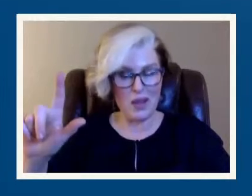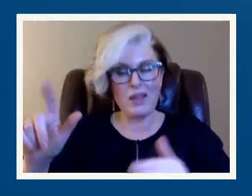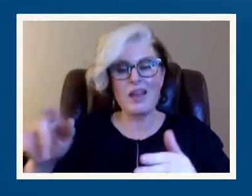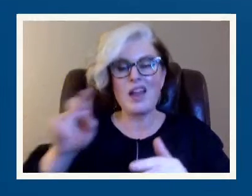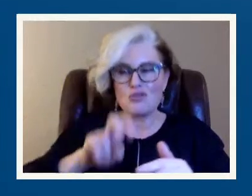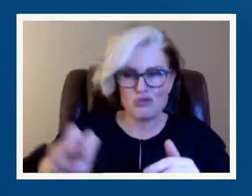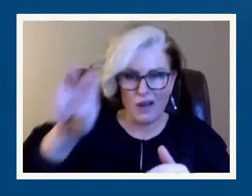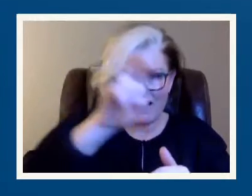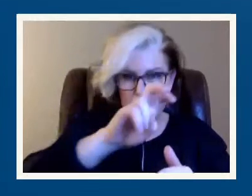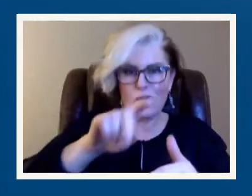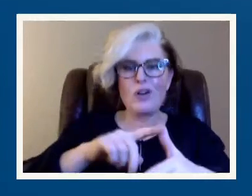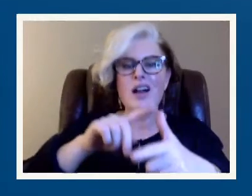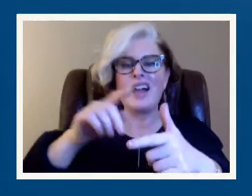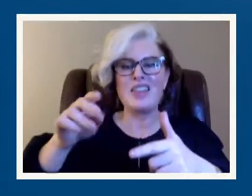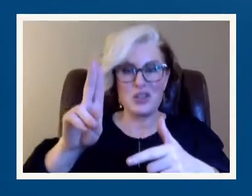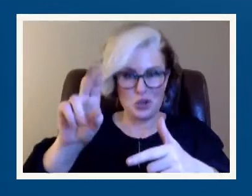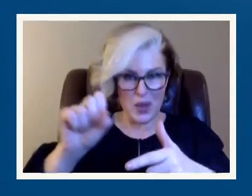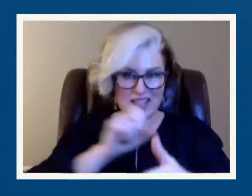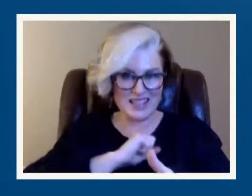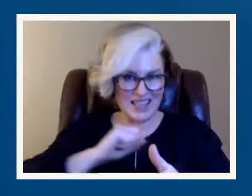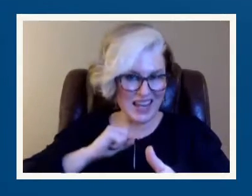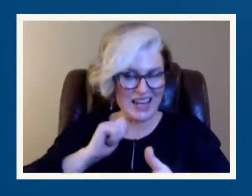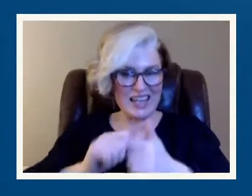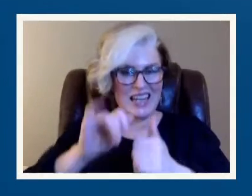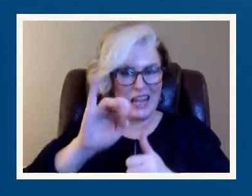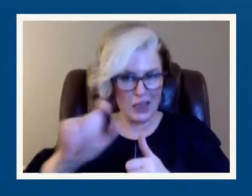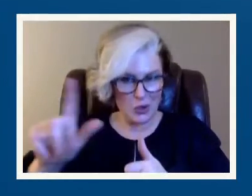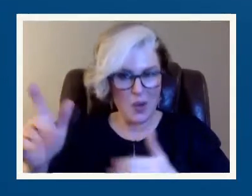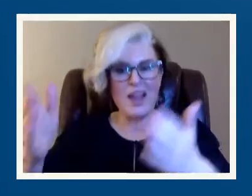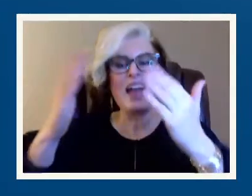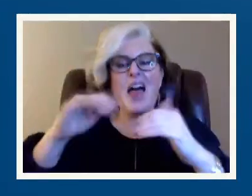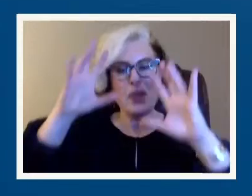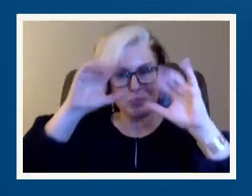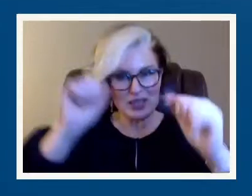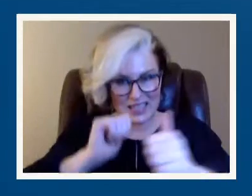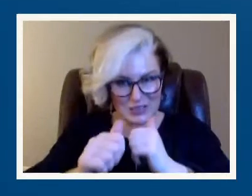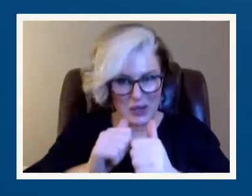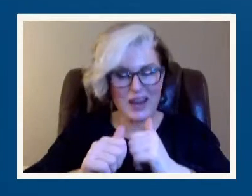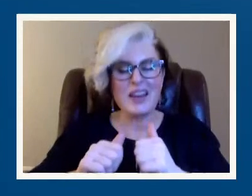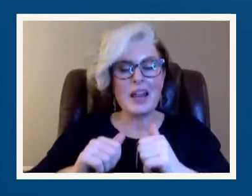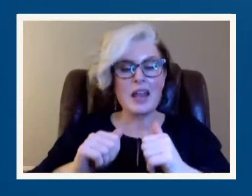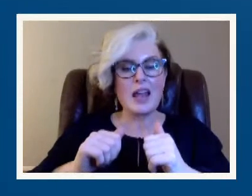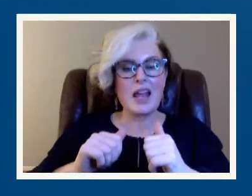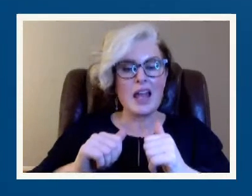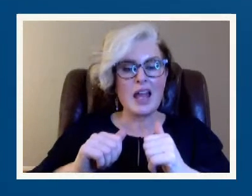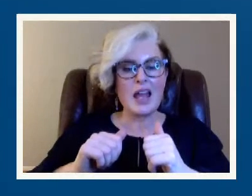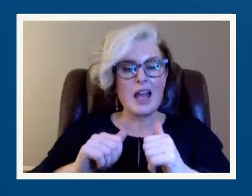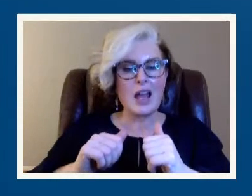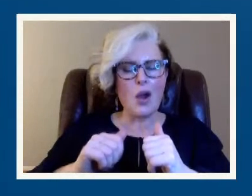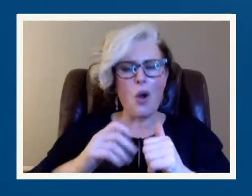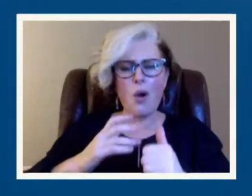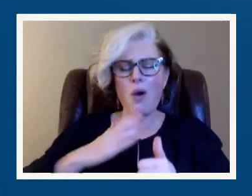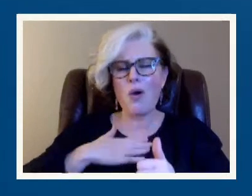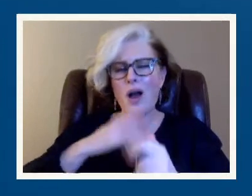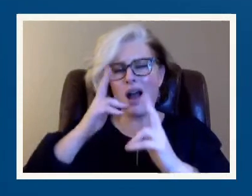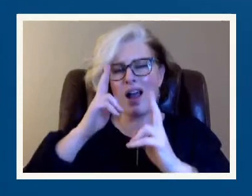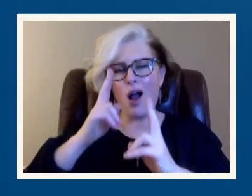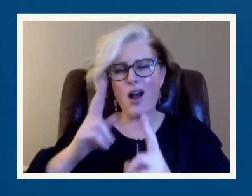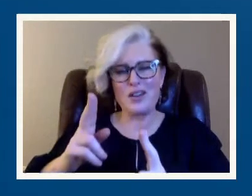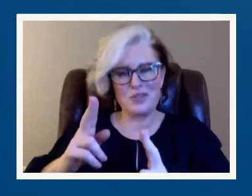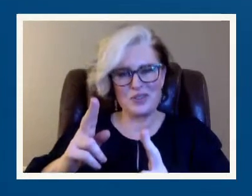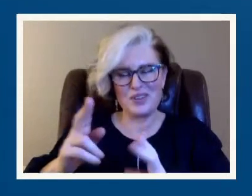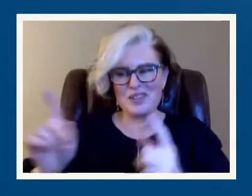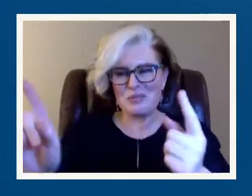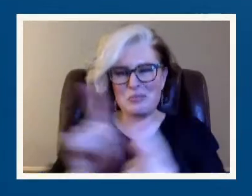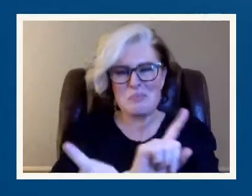as a U.S. Senate candidate in Illinois, and then as a presidential candidate. It's such a privilege to be able to meet